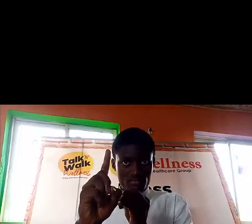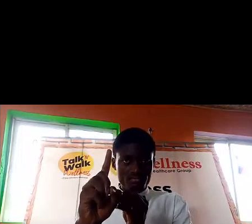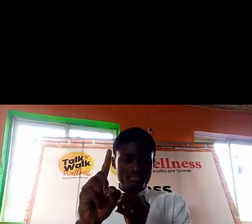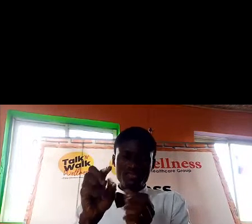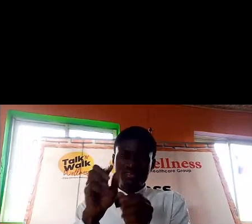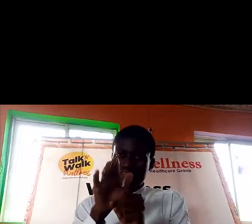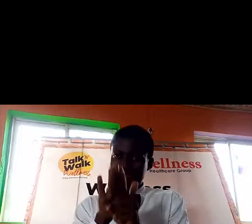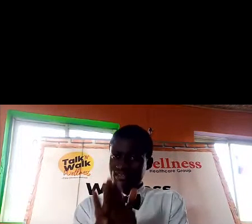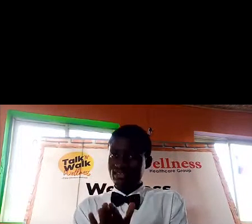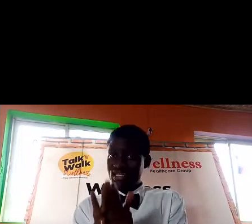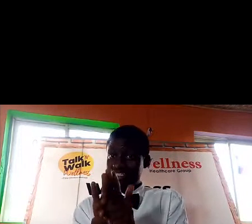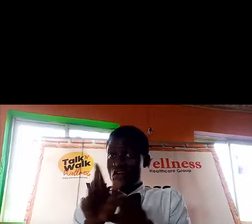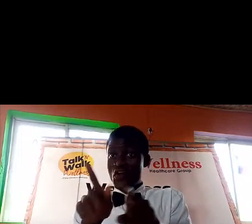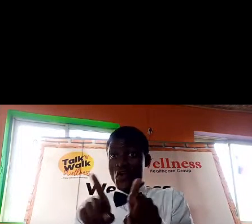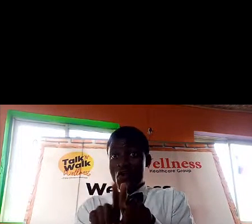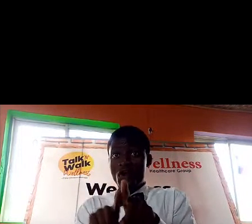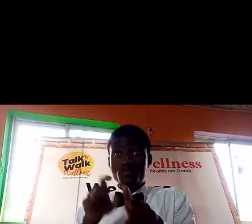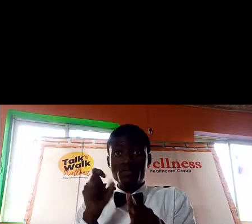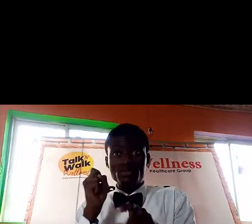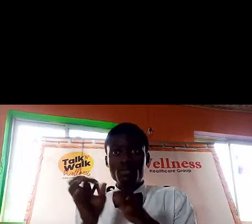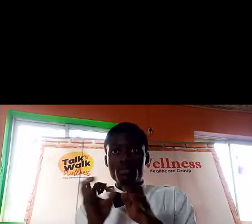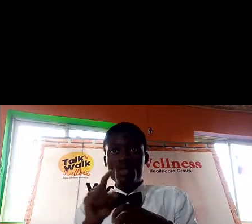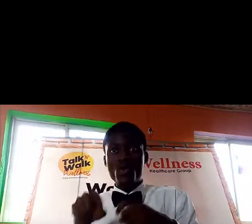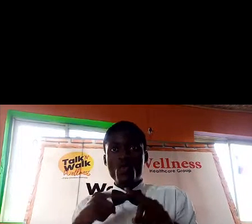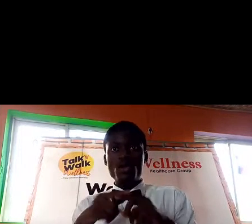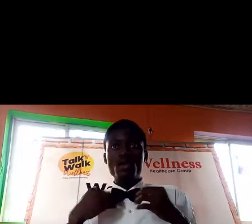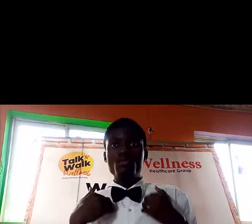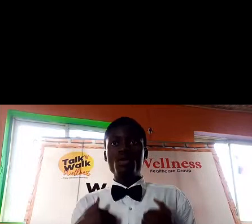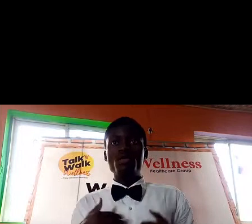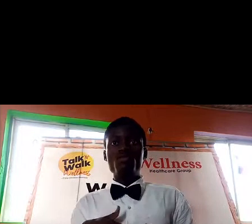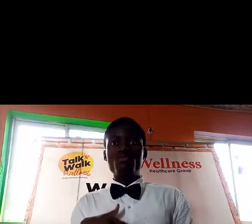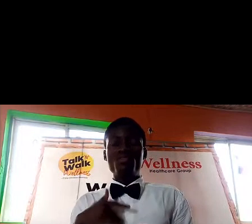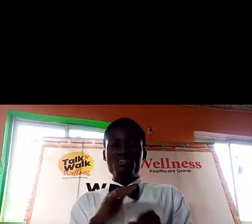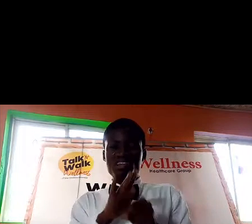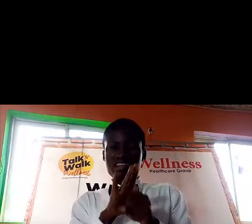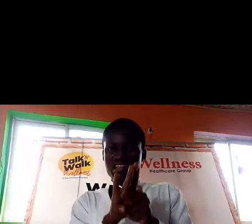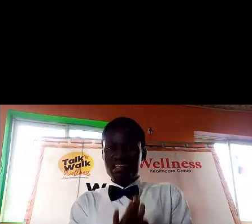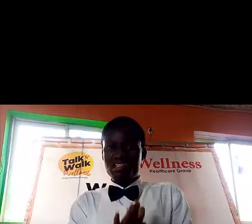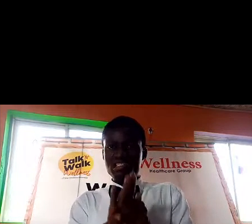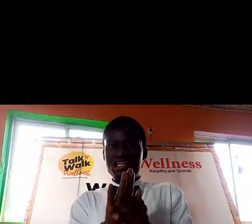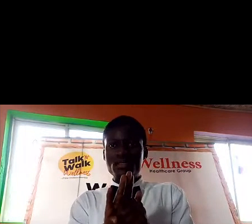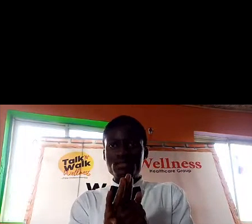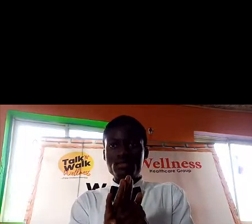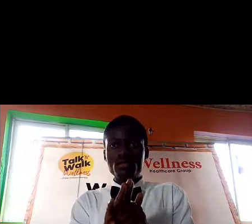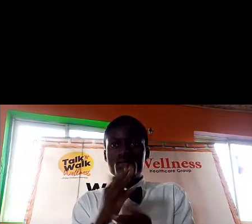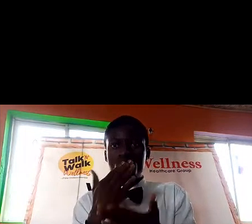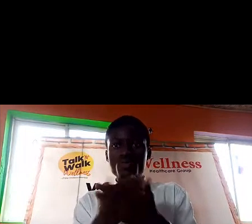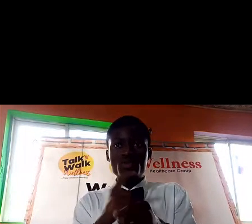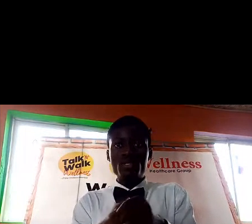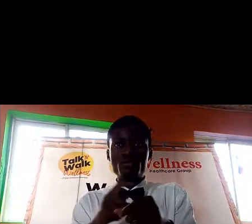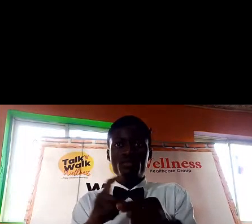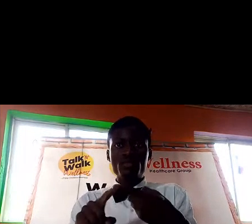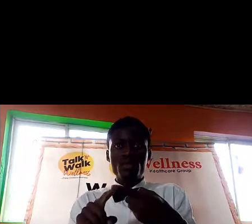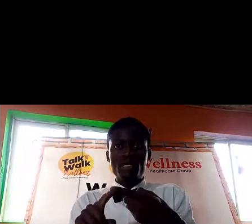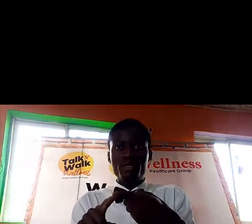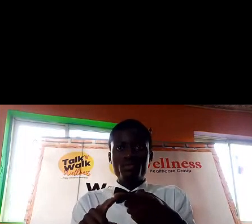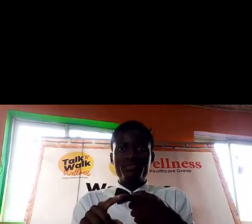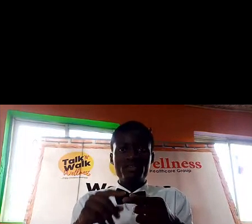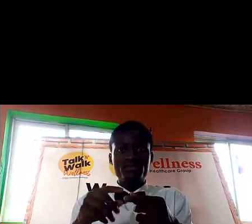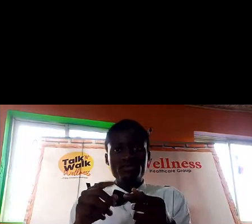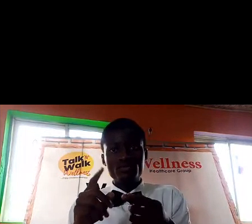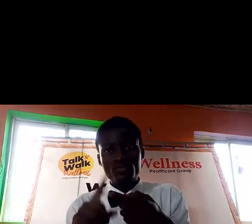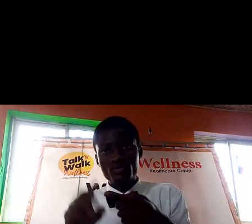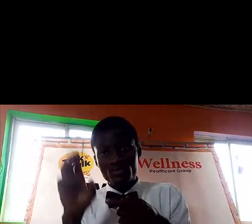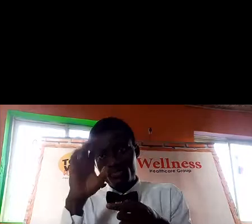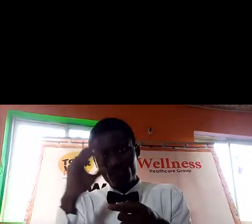you are stressed, it's also the good time for you to begin to look for that good feel hormones that is categorical of that happens when you